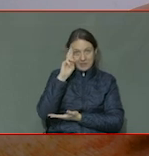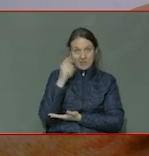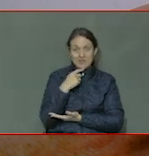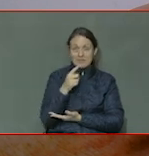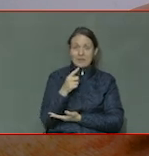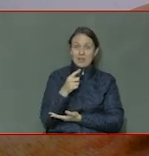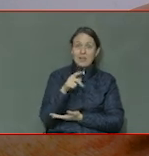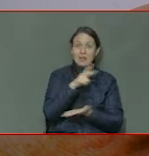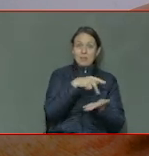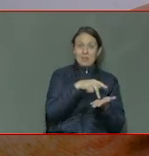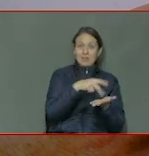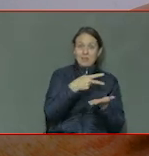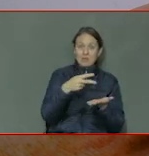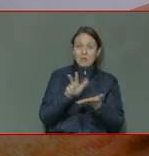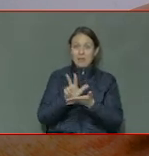equals